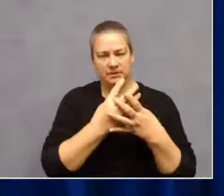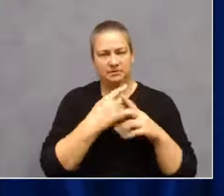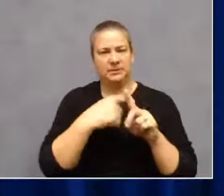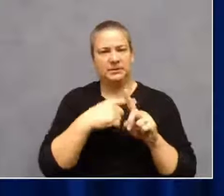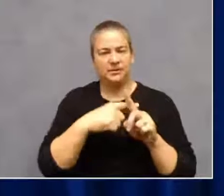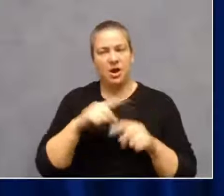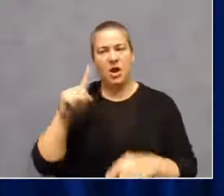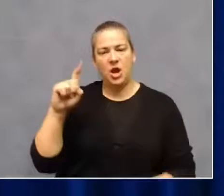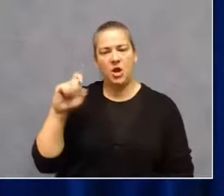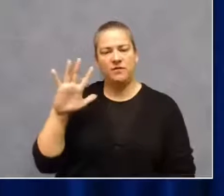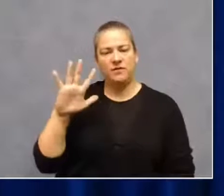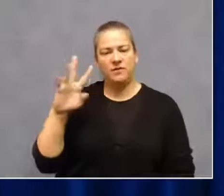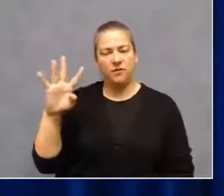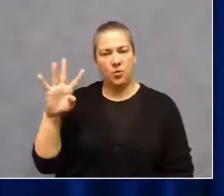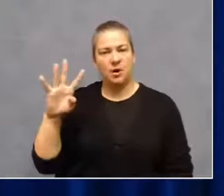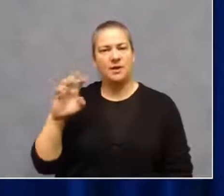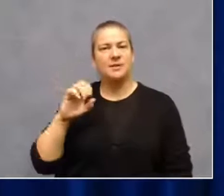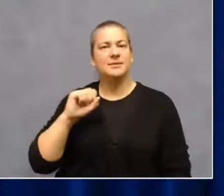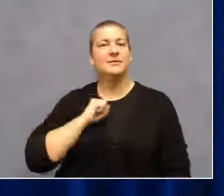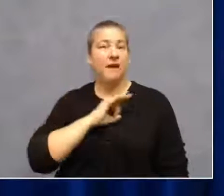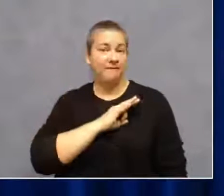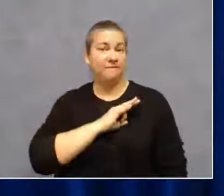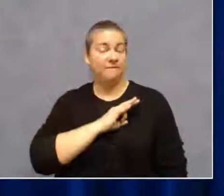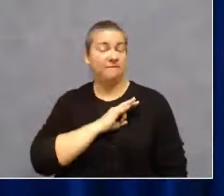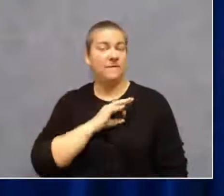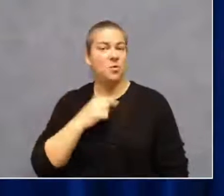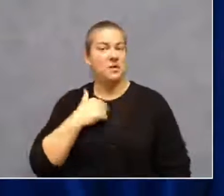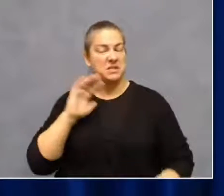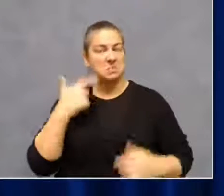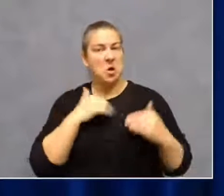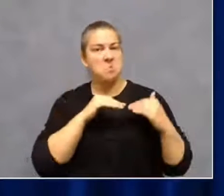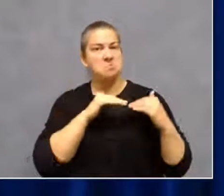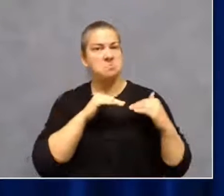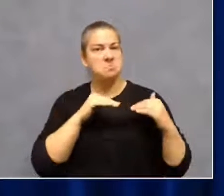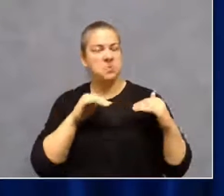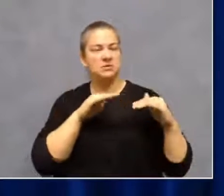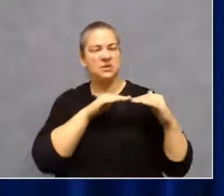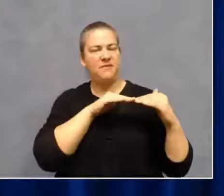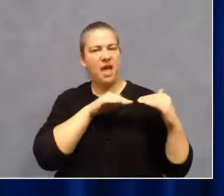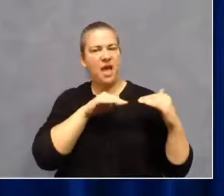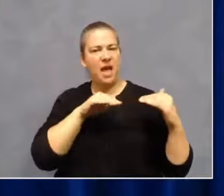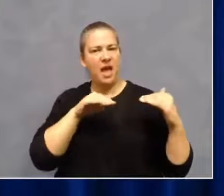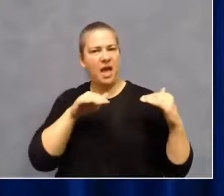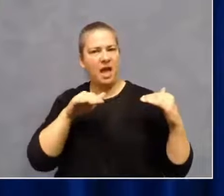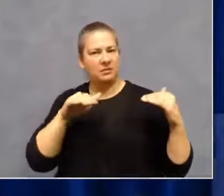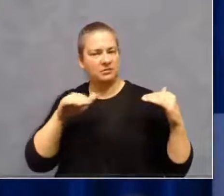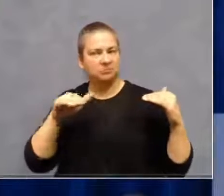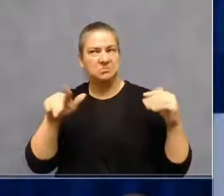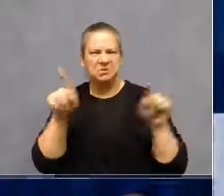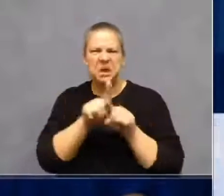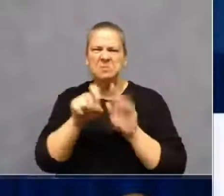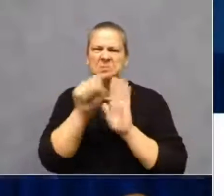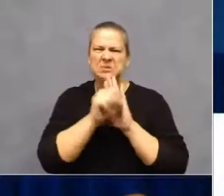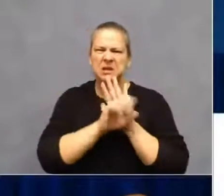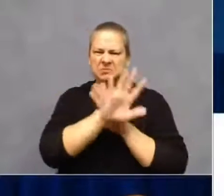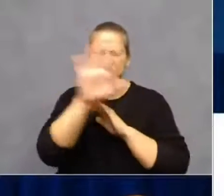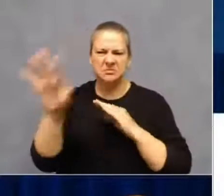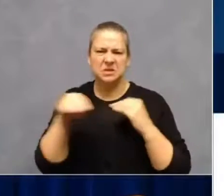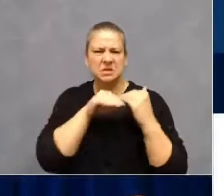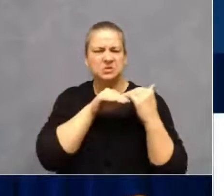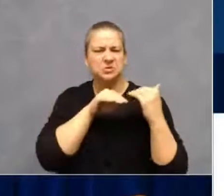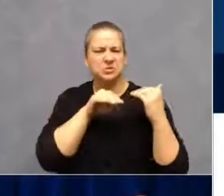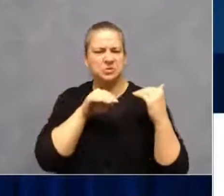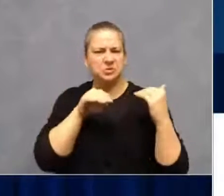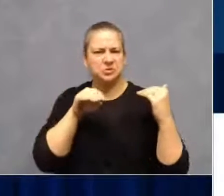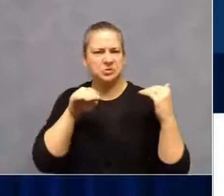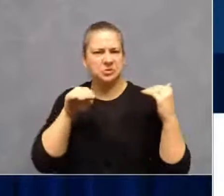cases, and we had stayed flat for several weeks, much like the state, but the virus is very persistent. So if